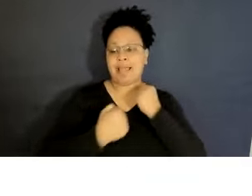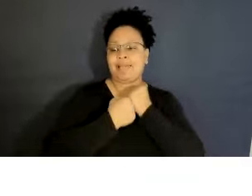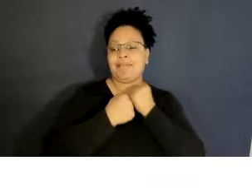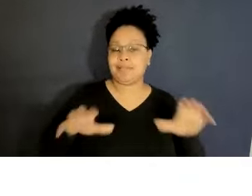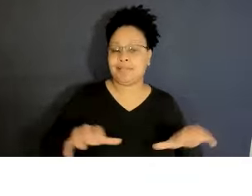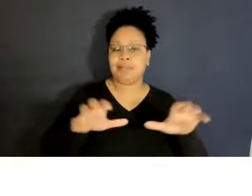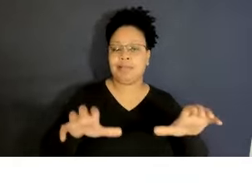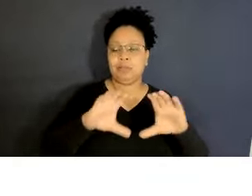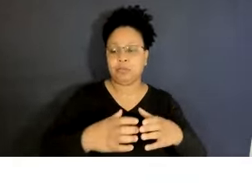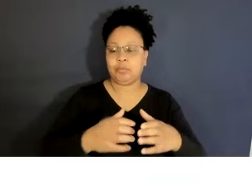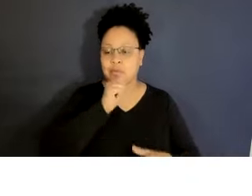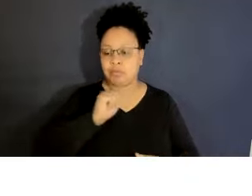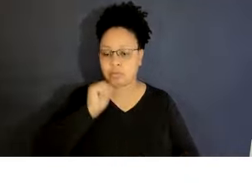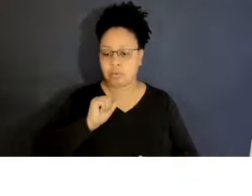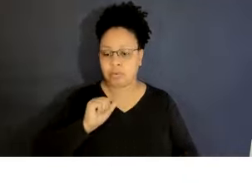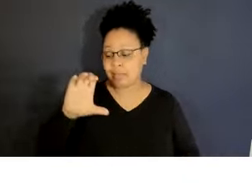slide?